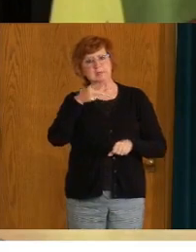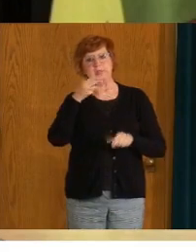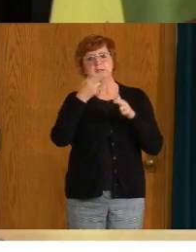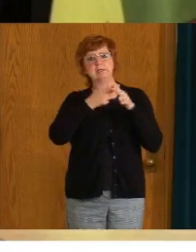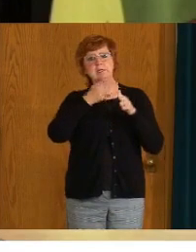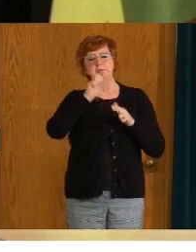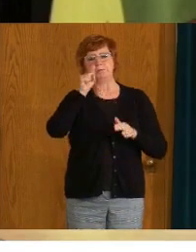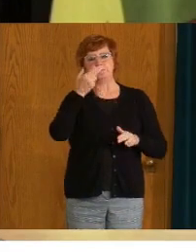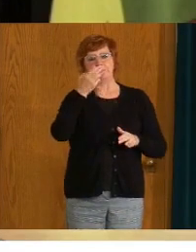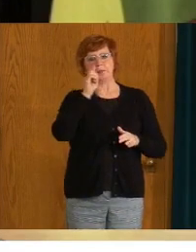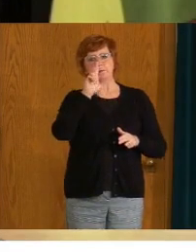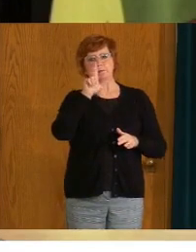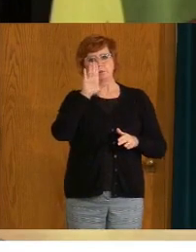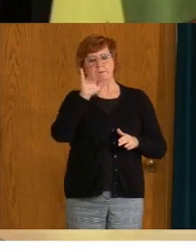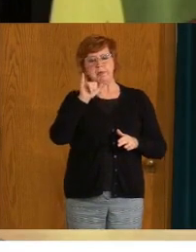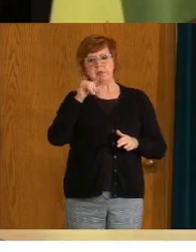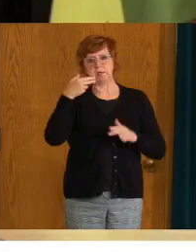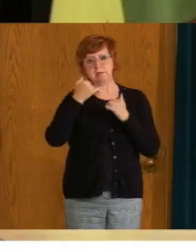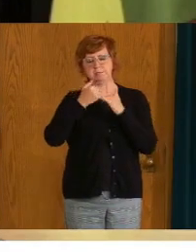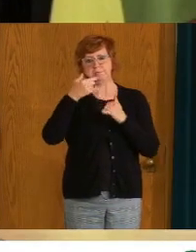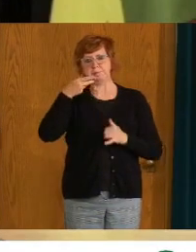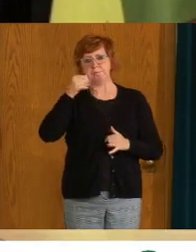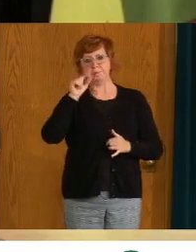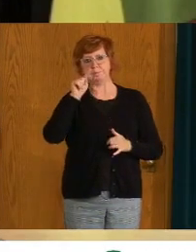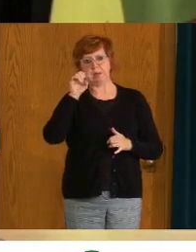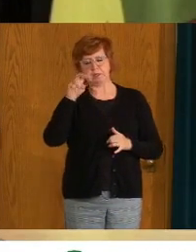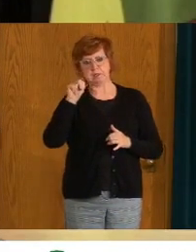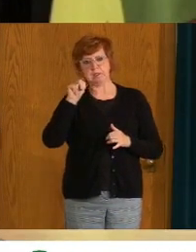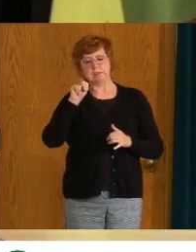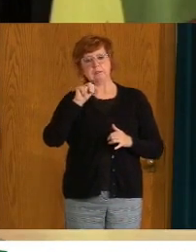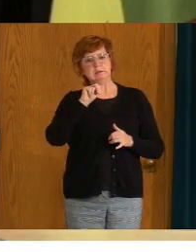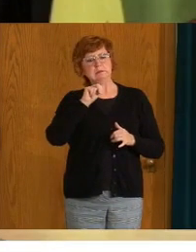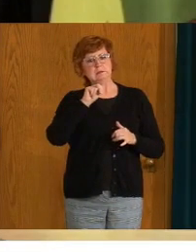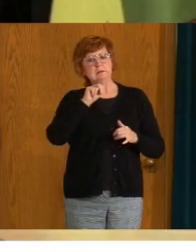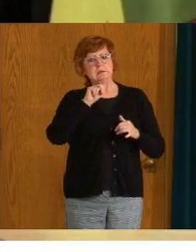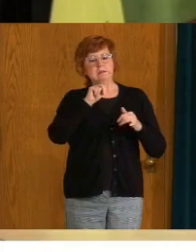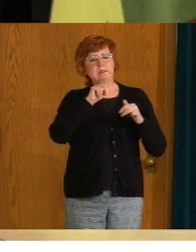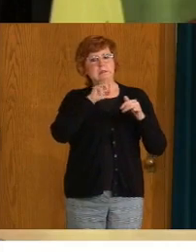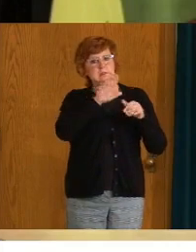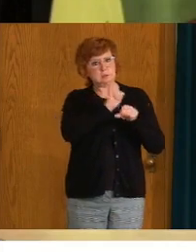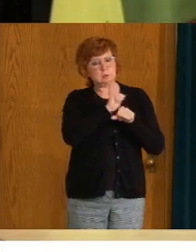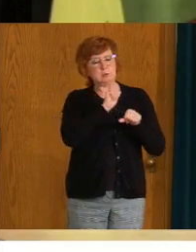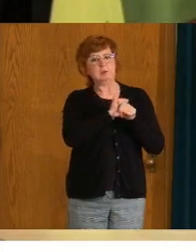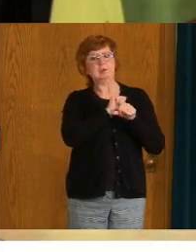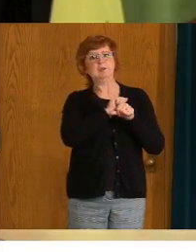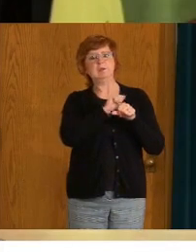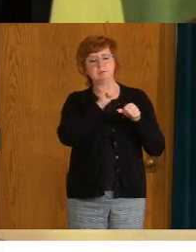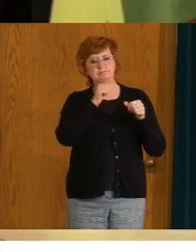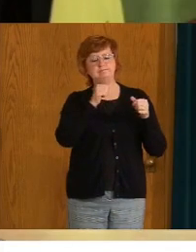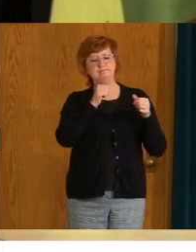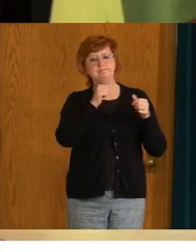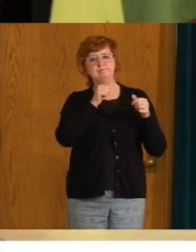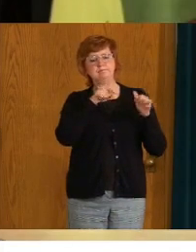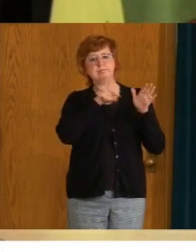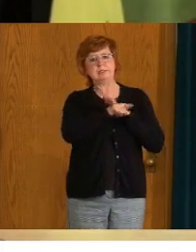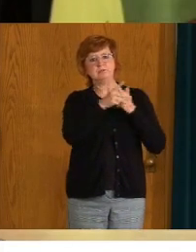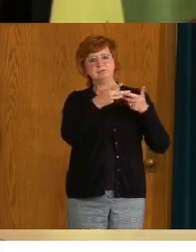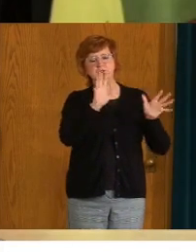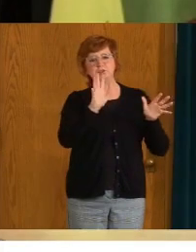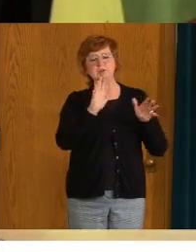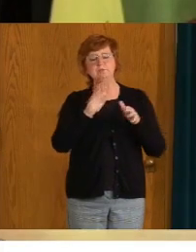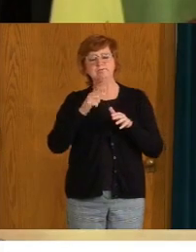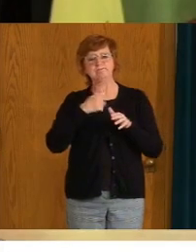Patton's wife, his family, and all of his friends, and really express our deep gratitude for the service that